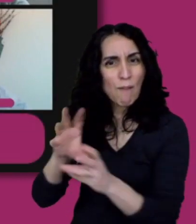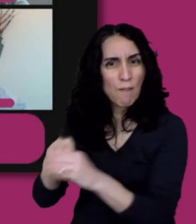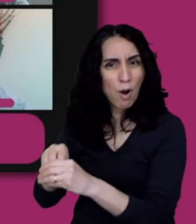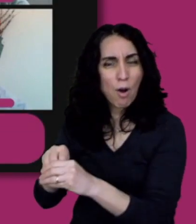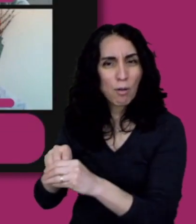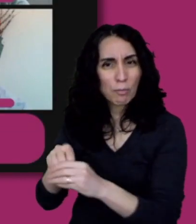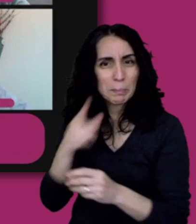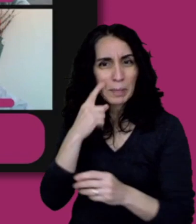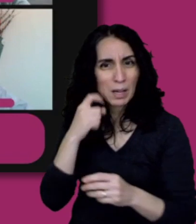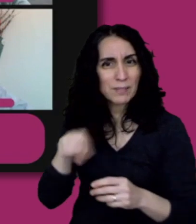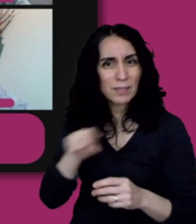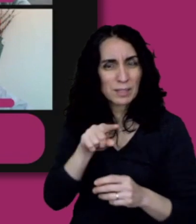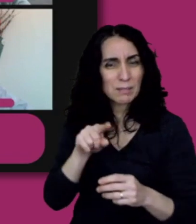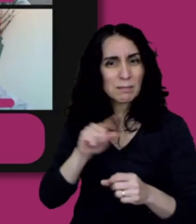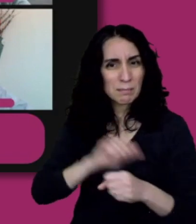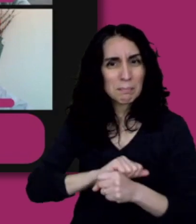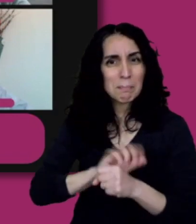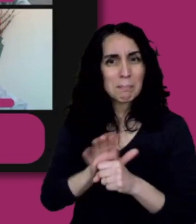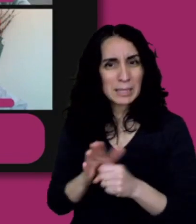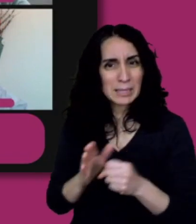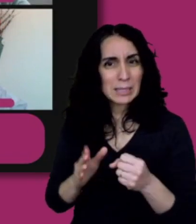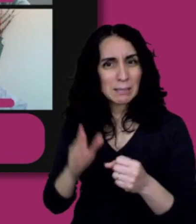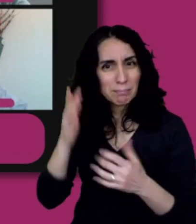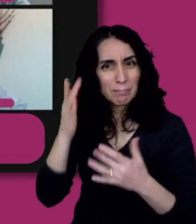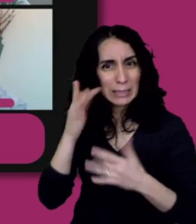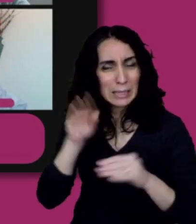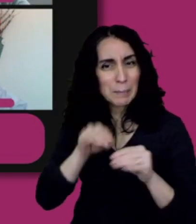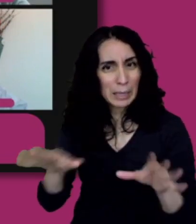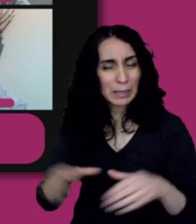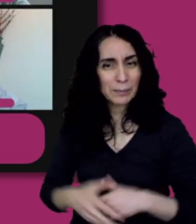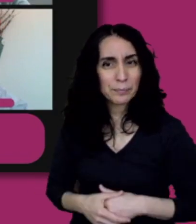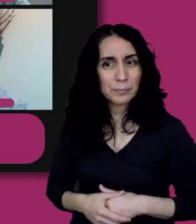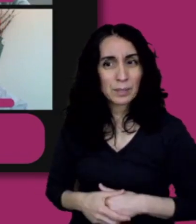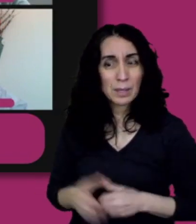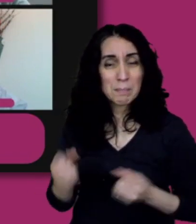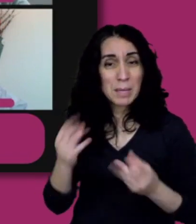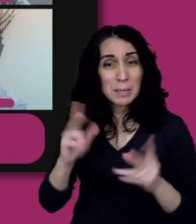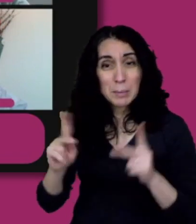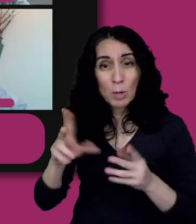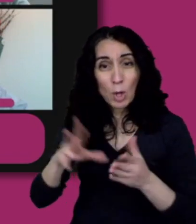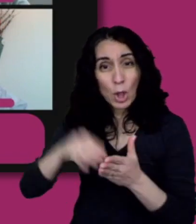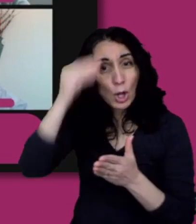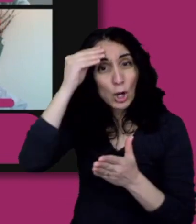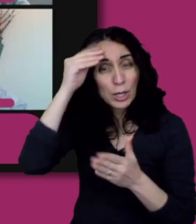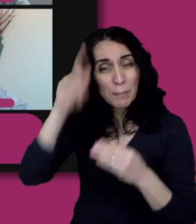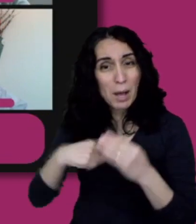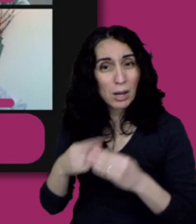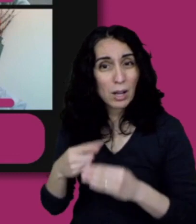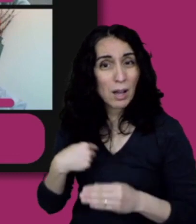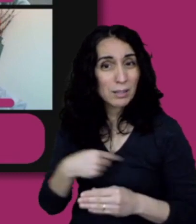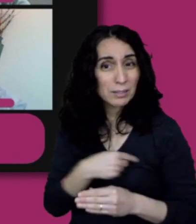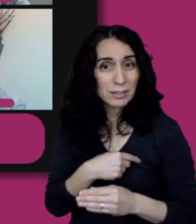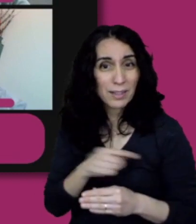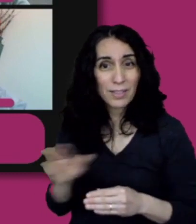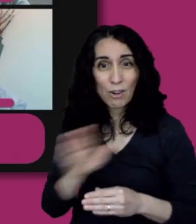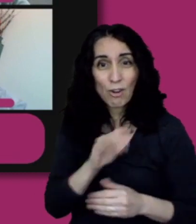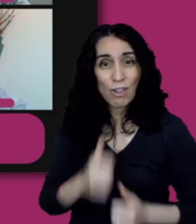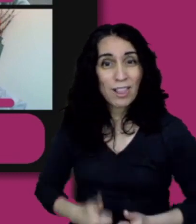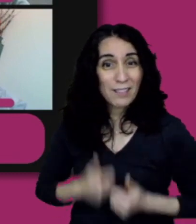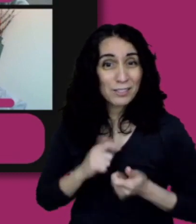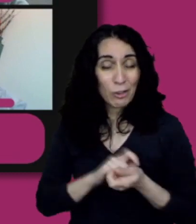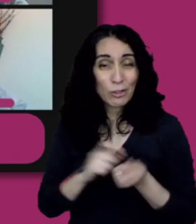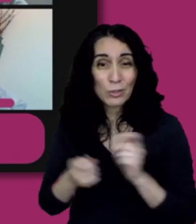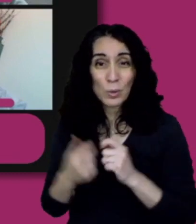do follow us and other people who maybe just learning about us, their lives have changed. So we want to be